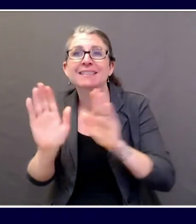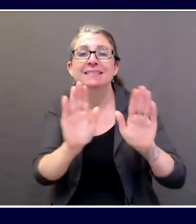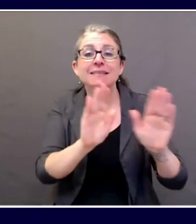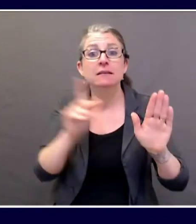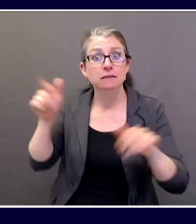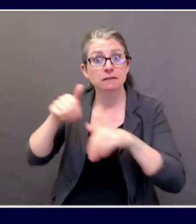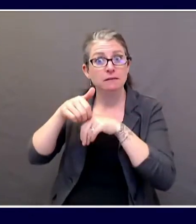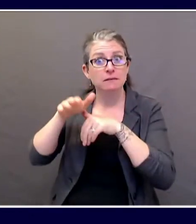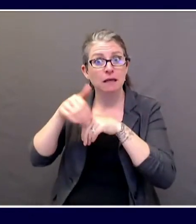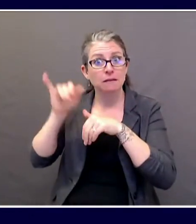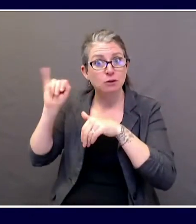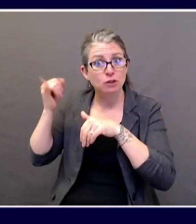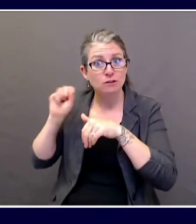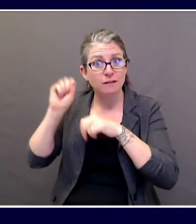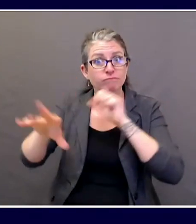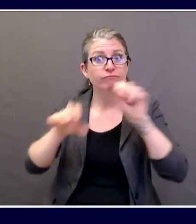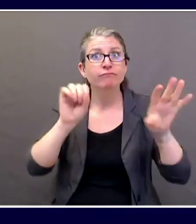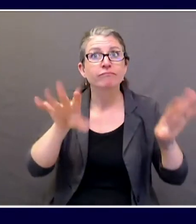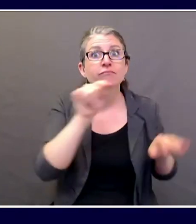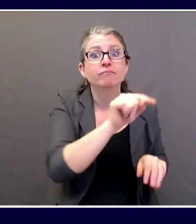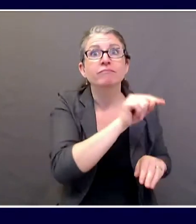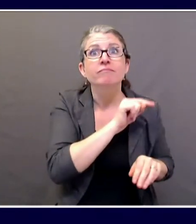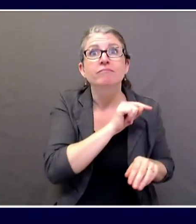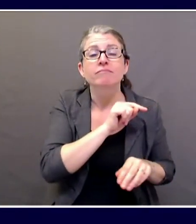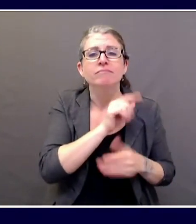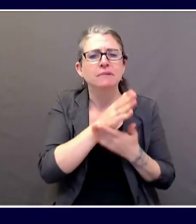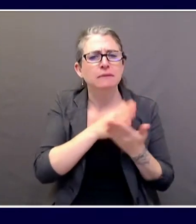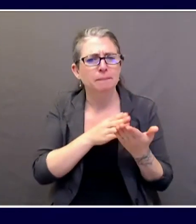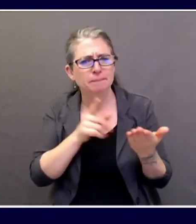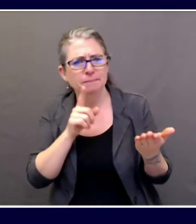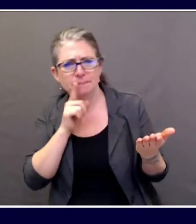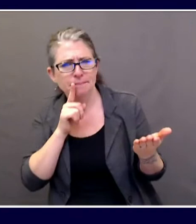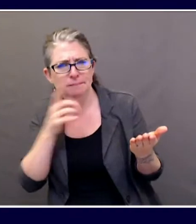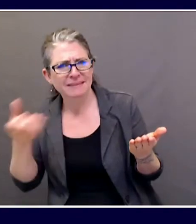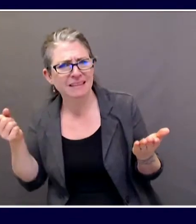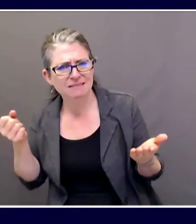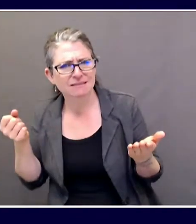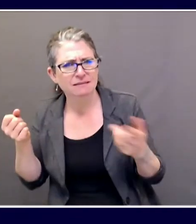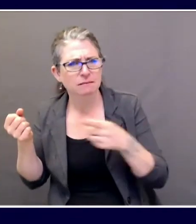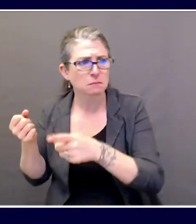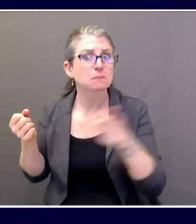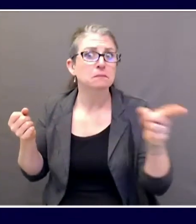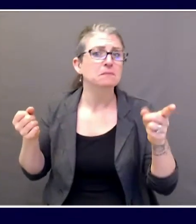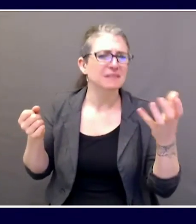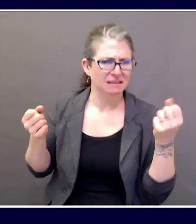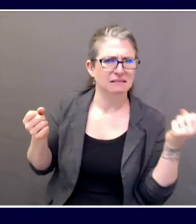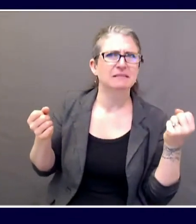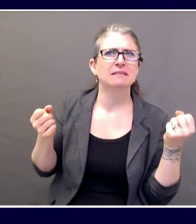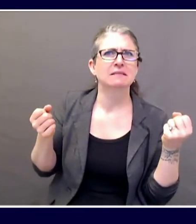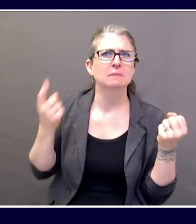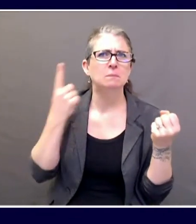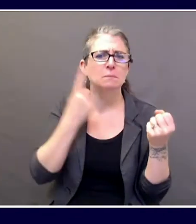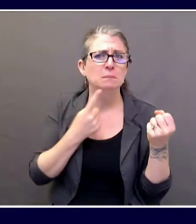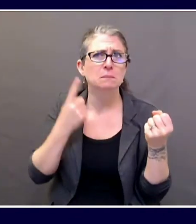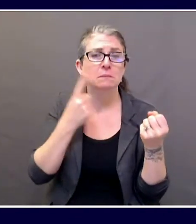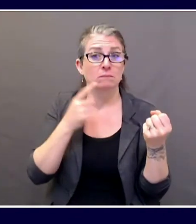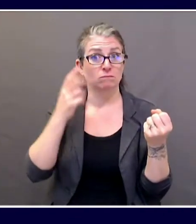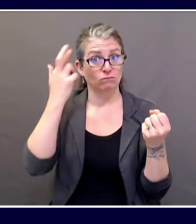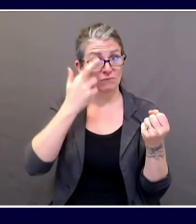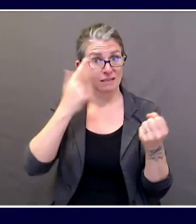plan on, when the supplies go up, to have the independent docs be a part of the